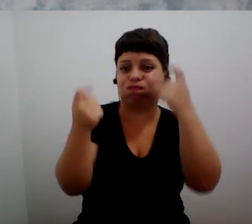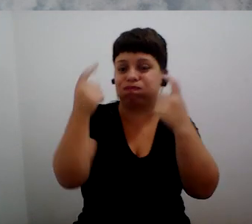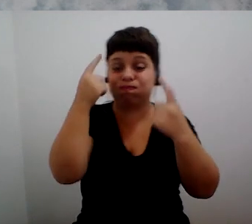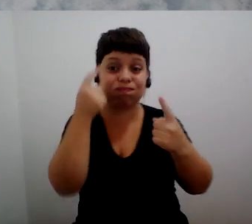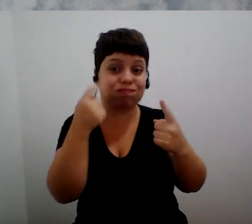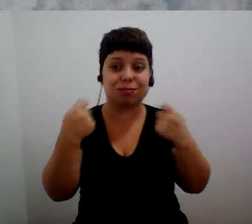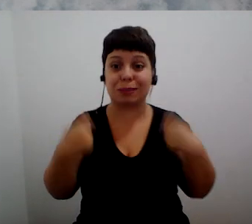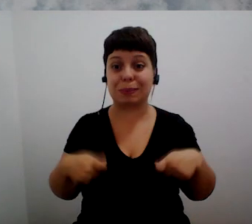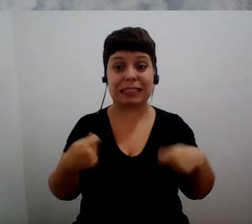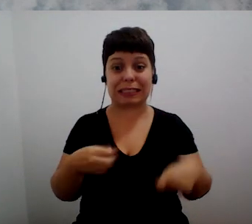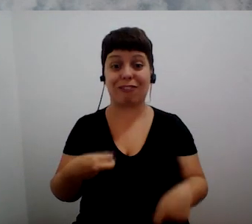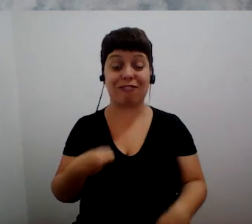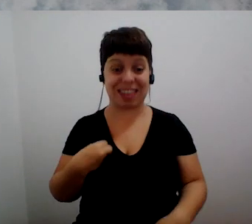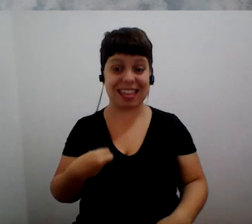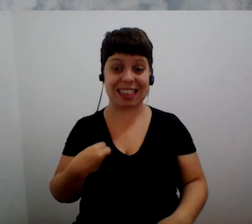ways